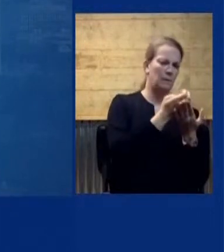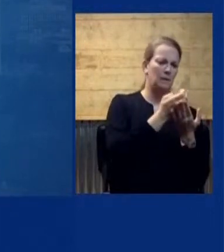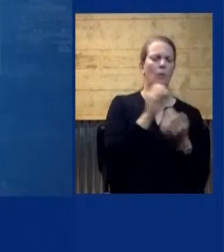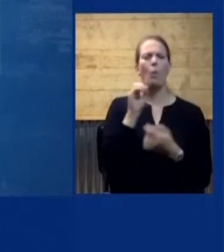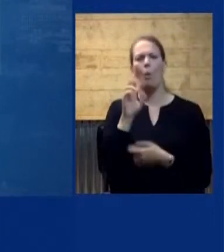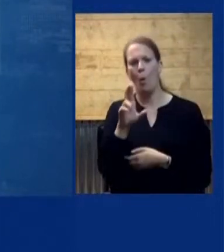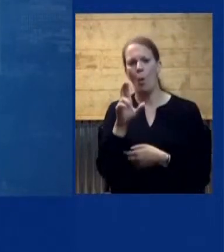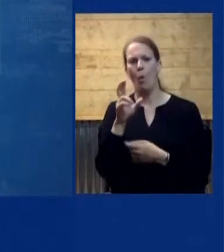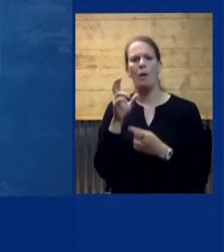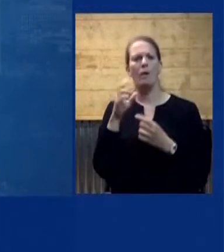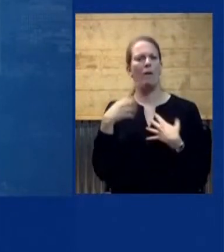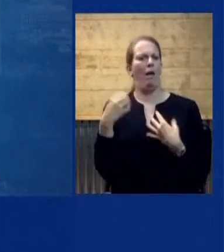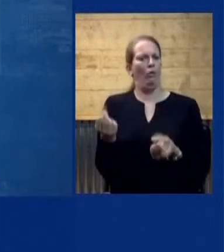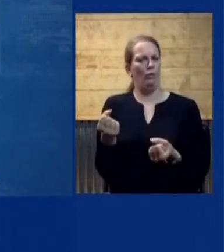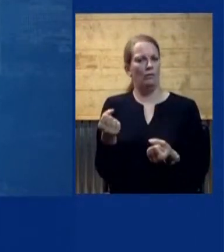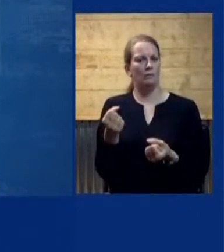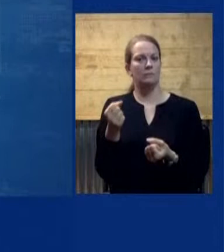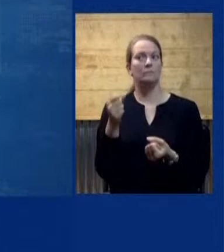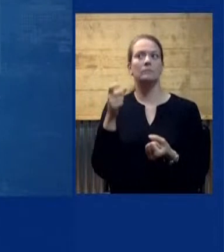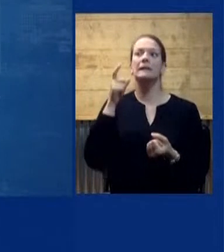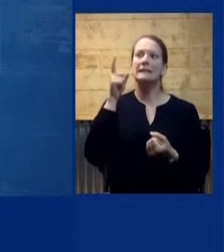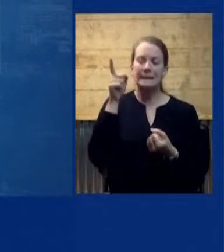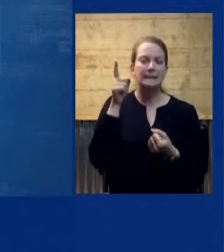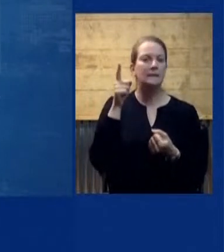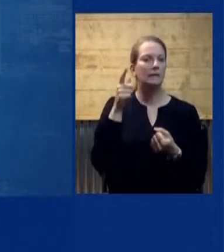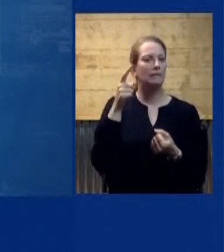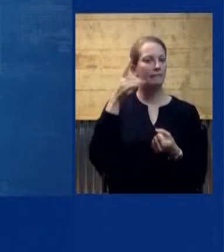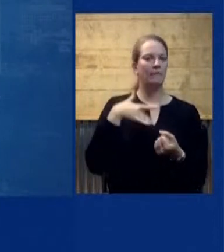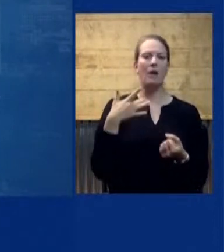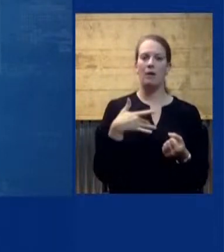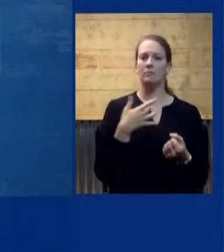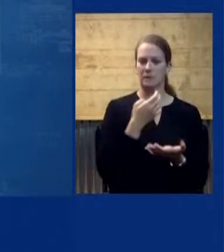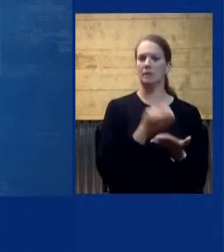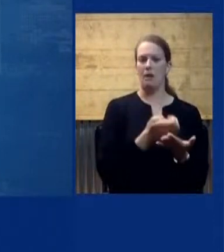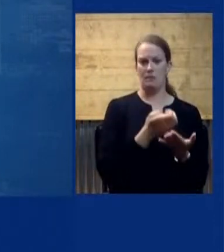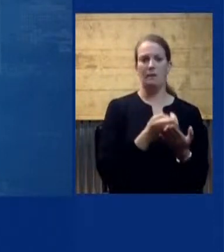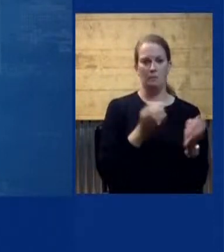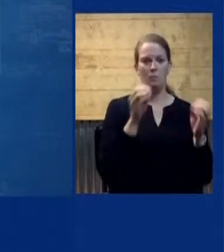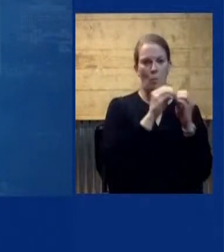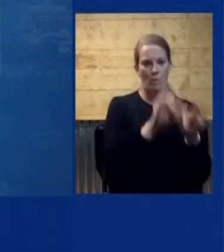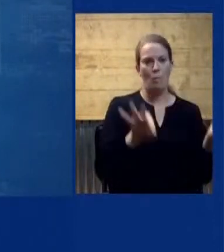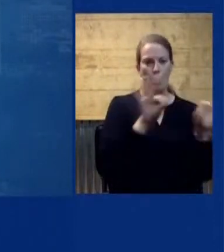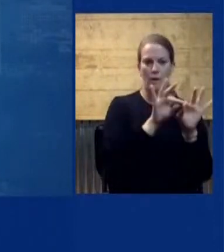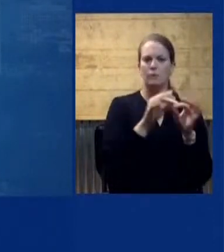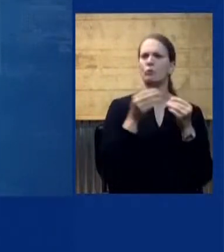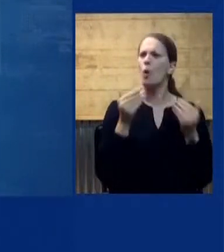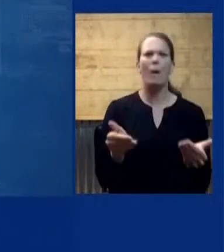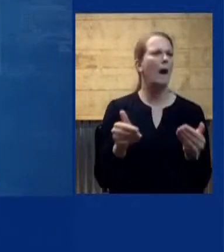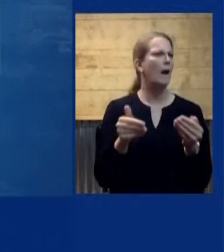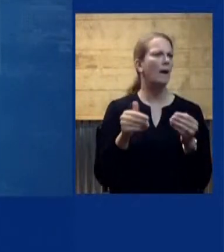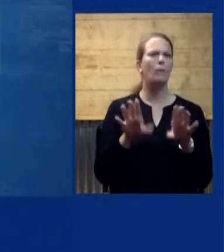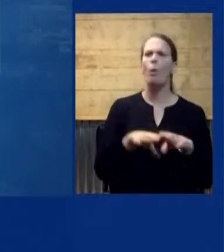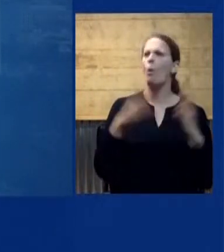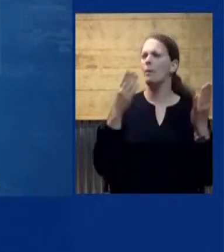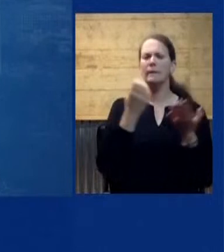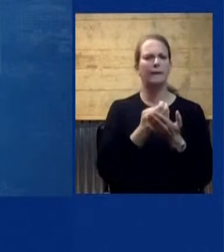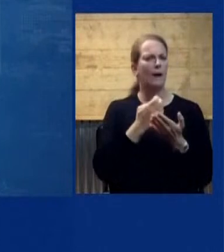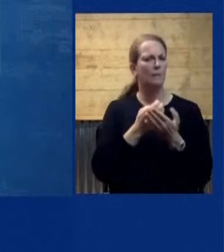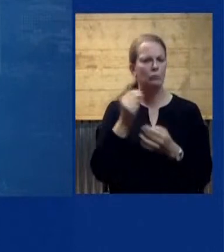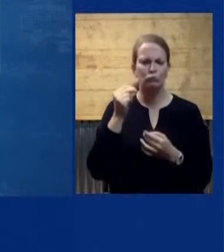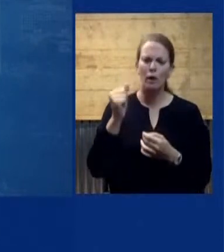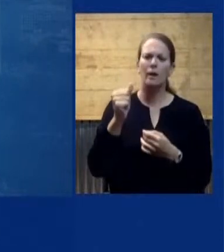And he chose the economy and said to states all across this nation, reopen the economy right